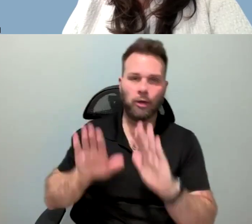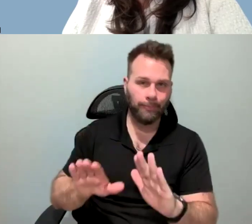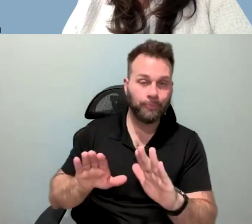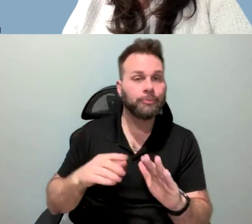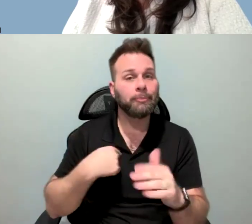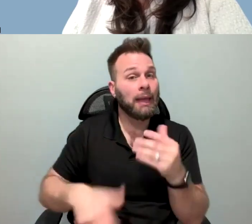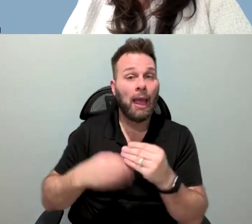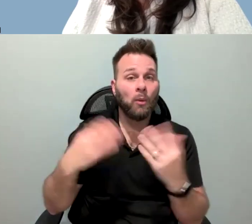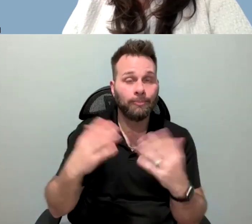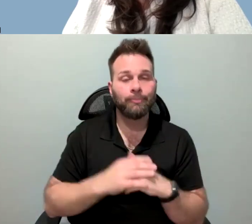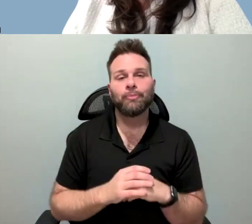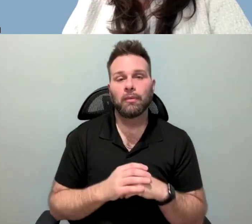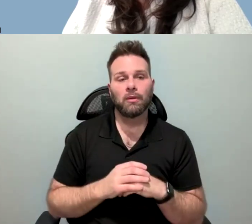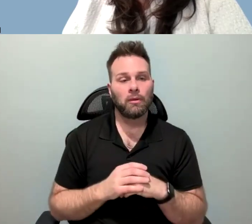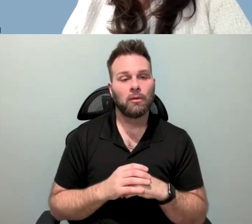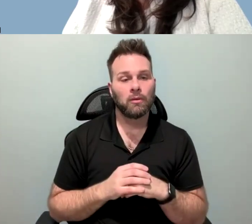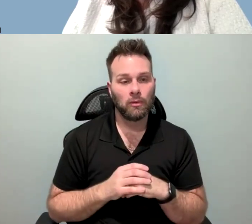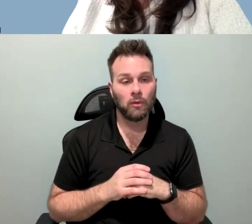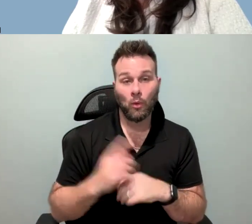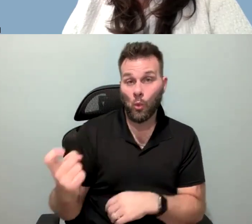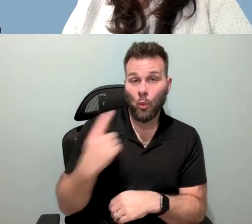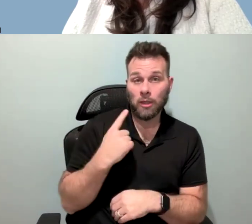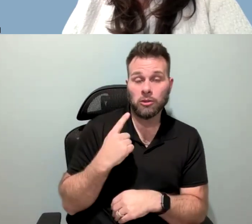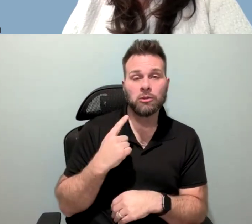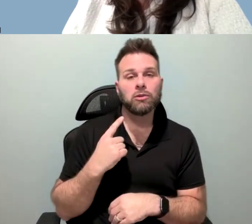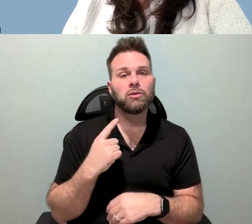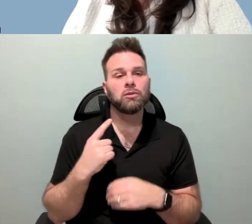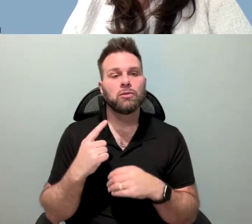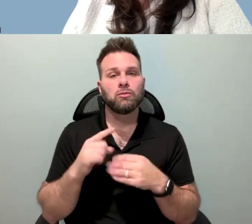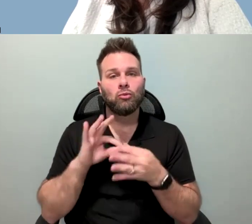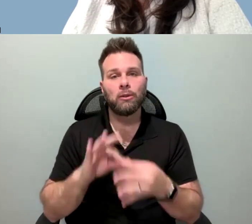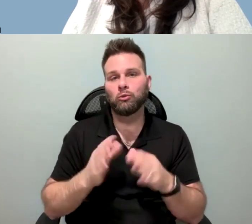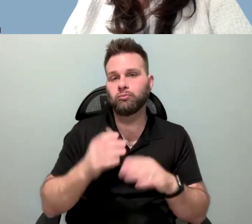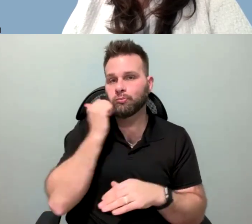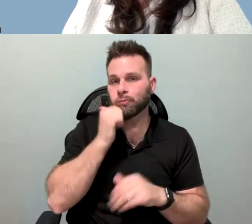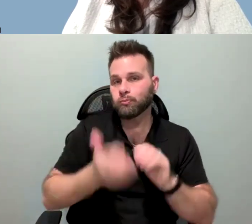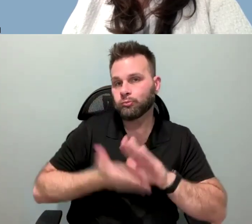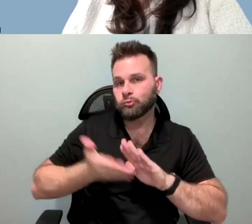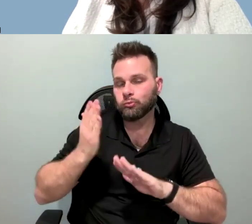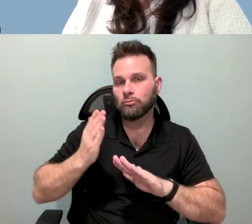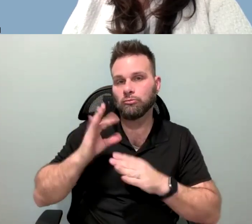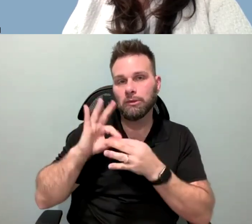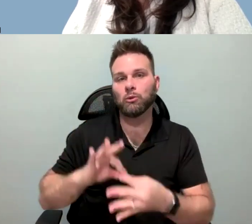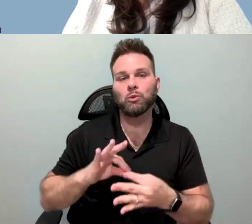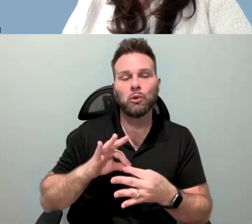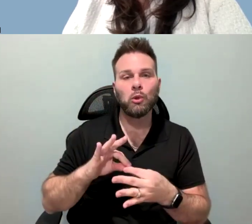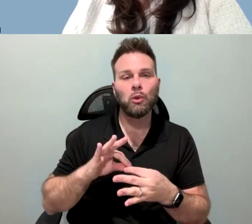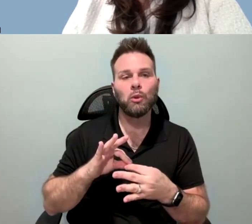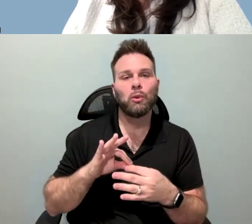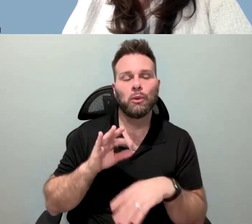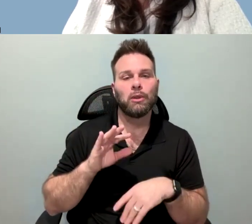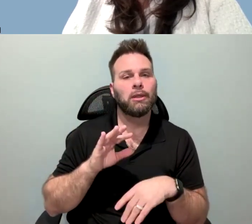questions about how things should run in terms of your relationship with town